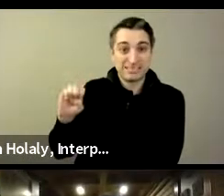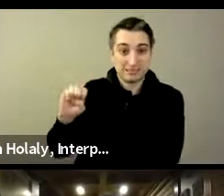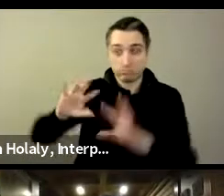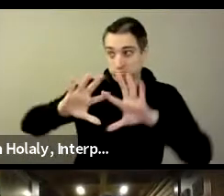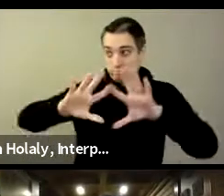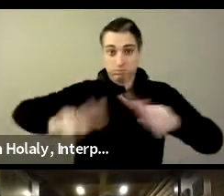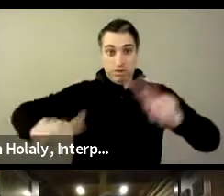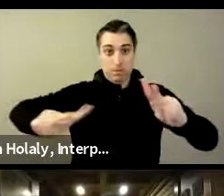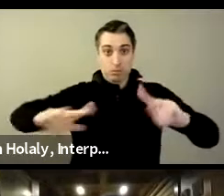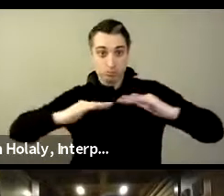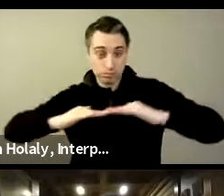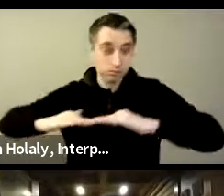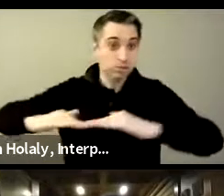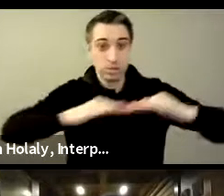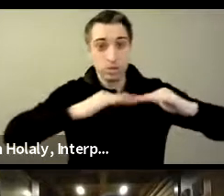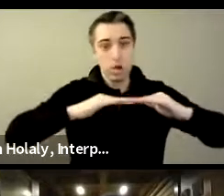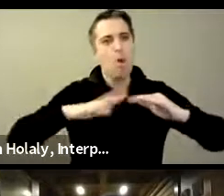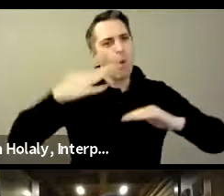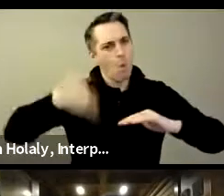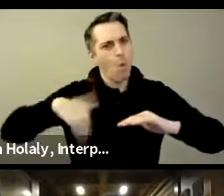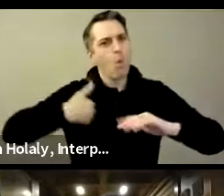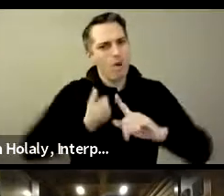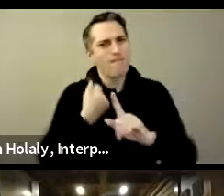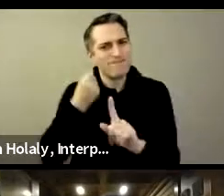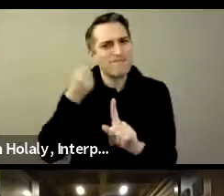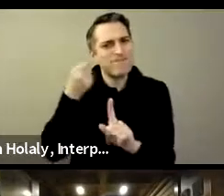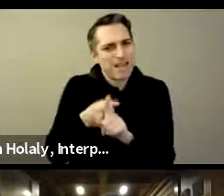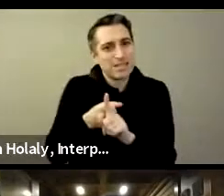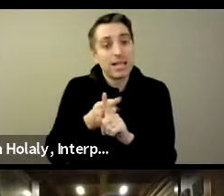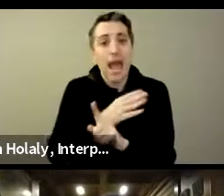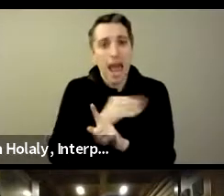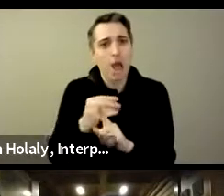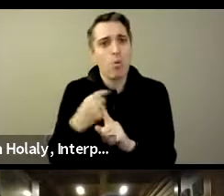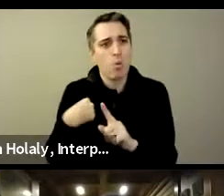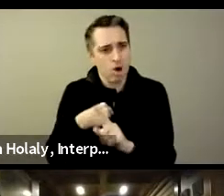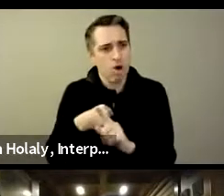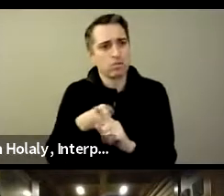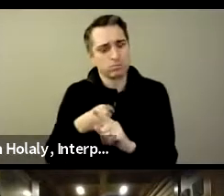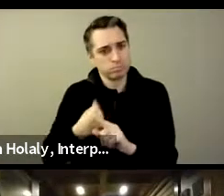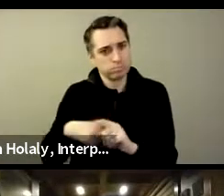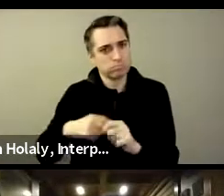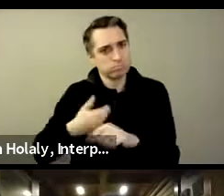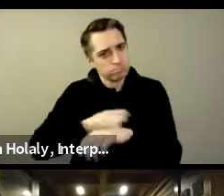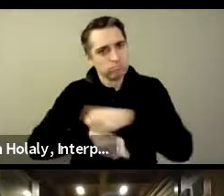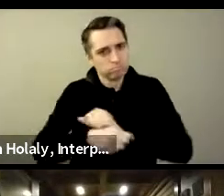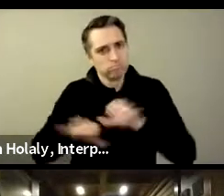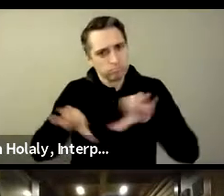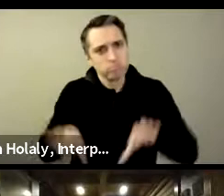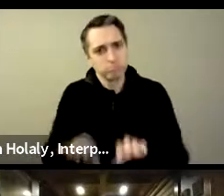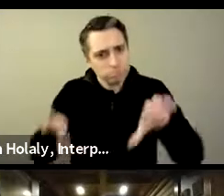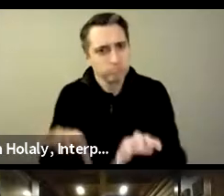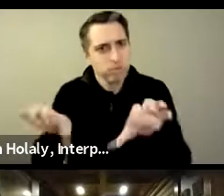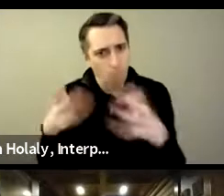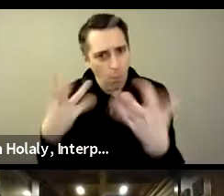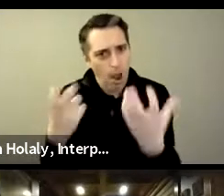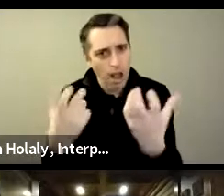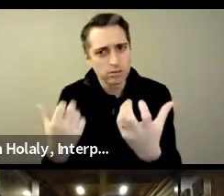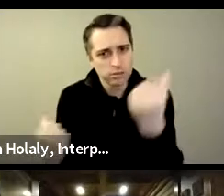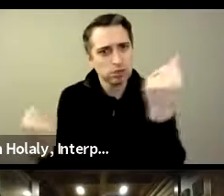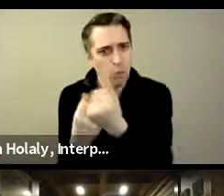affected and very adamant at fighting for our social justice issues, and we get support